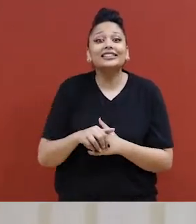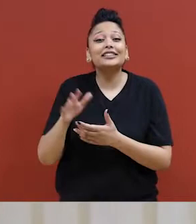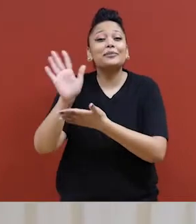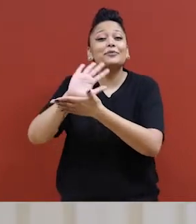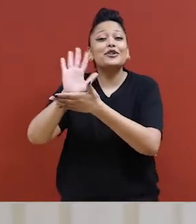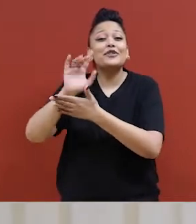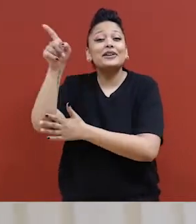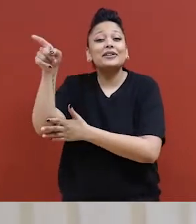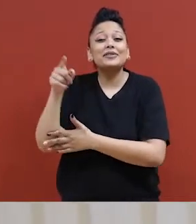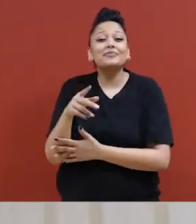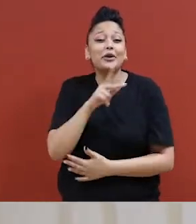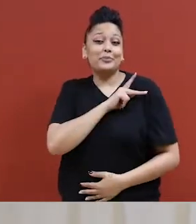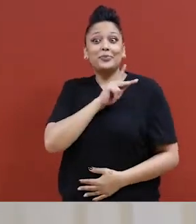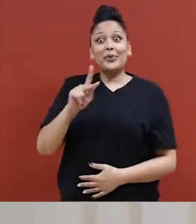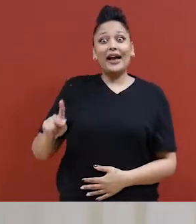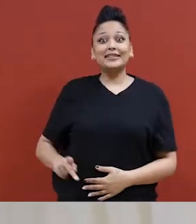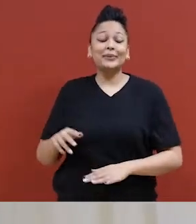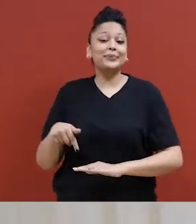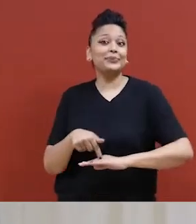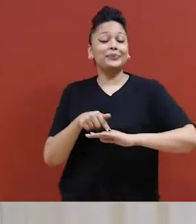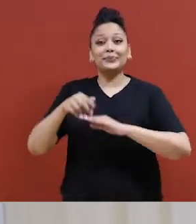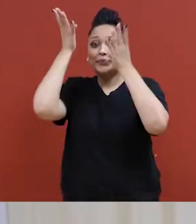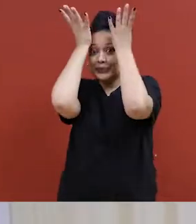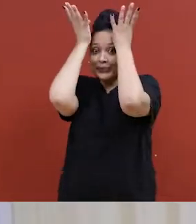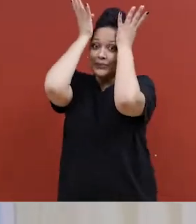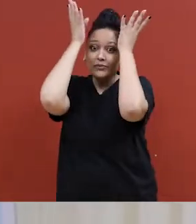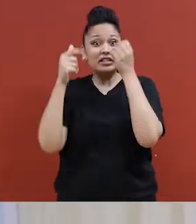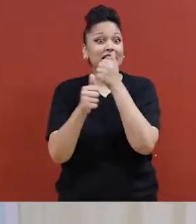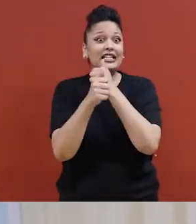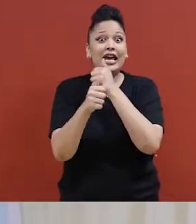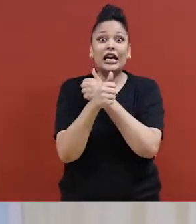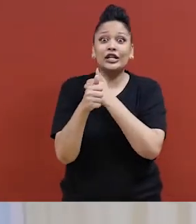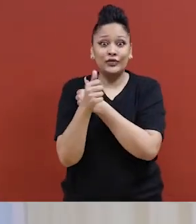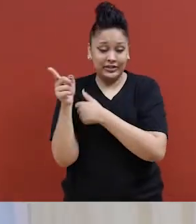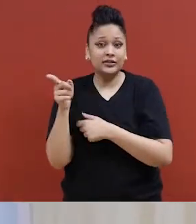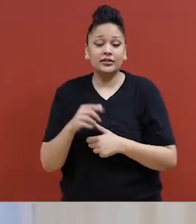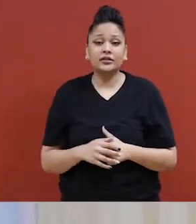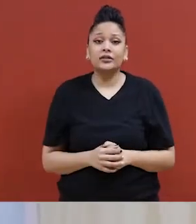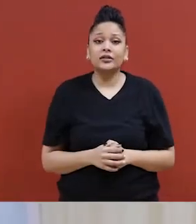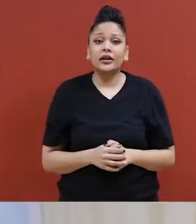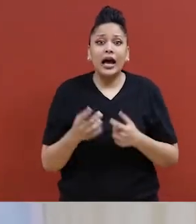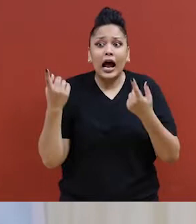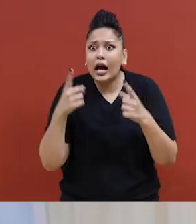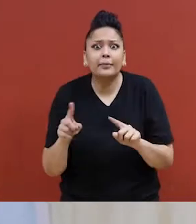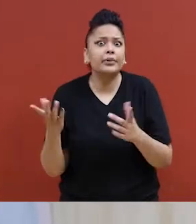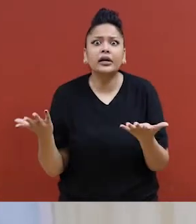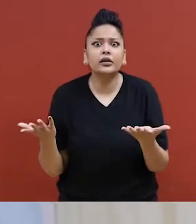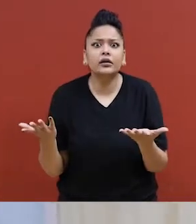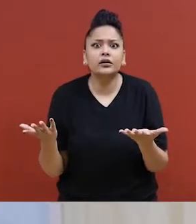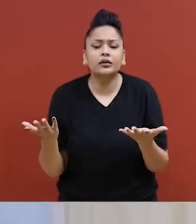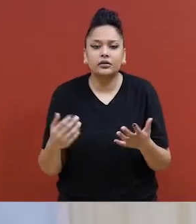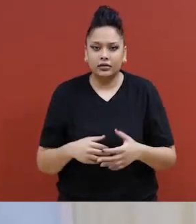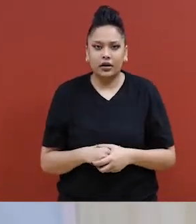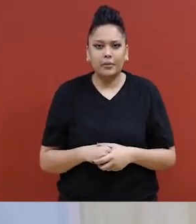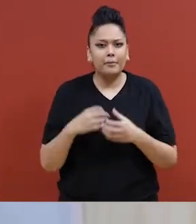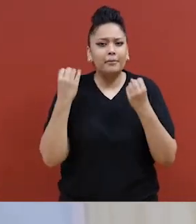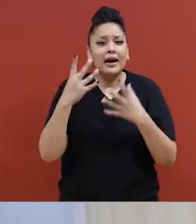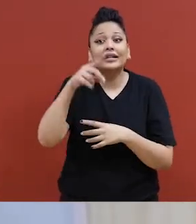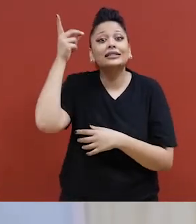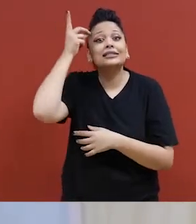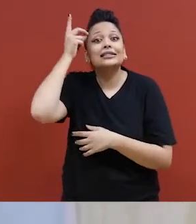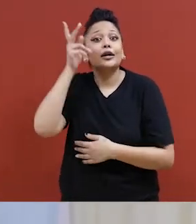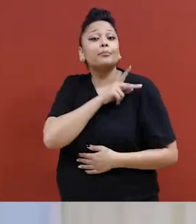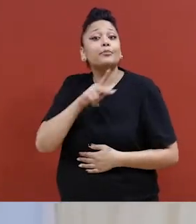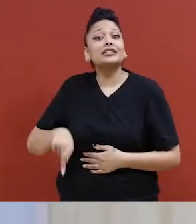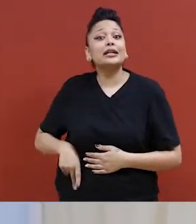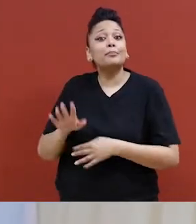about the princess when she's in danger, right? And what happens when the princess is in danger in many of the